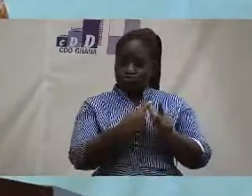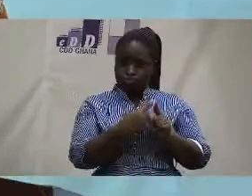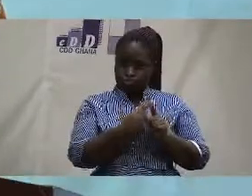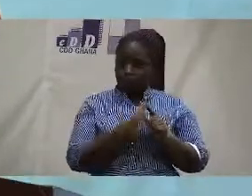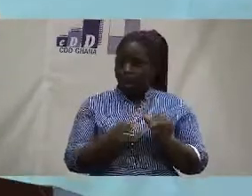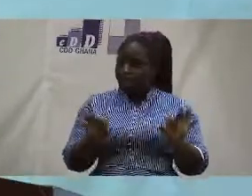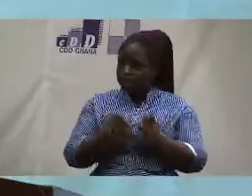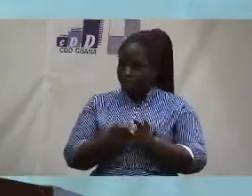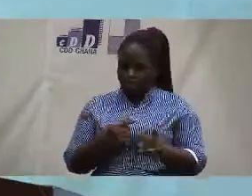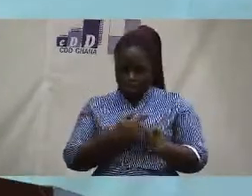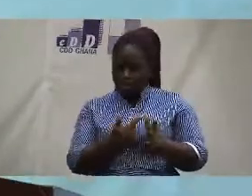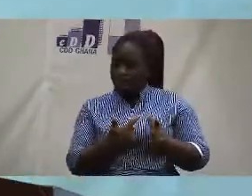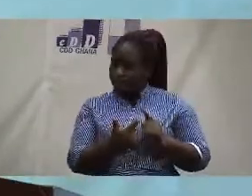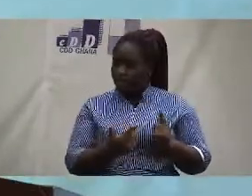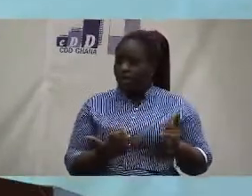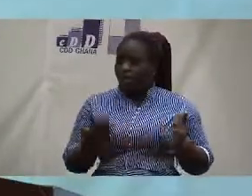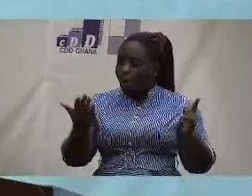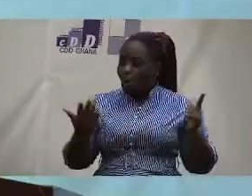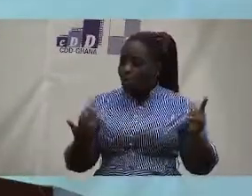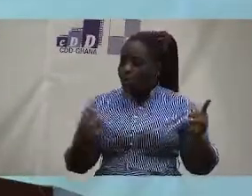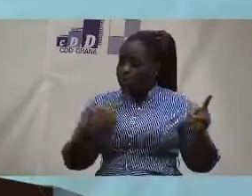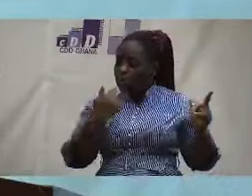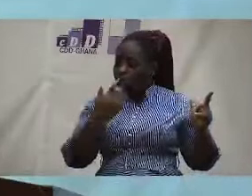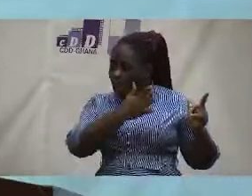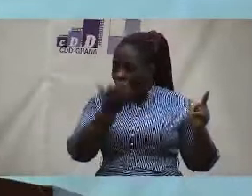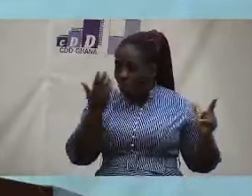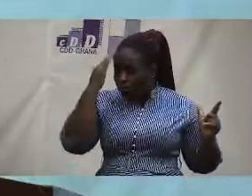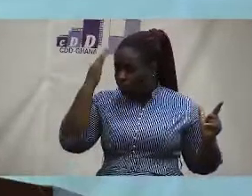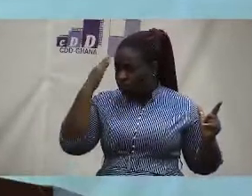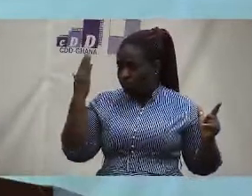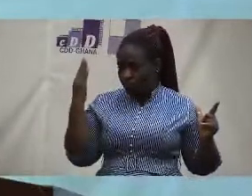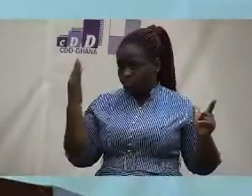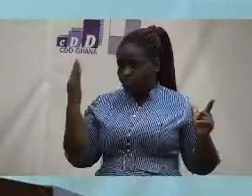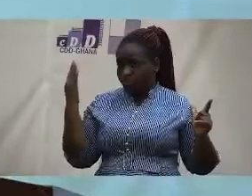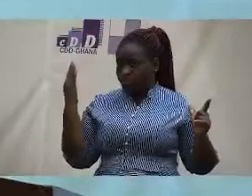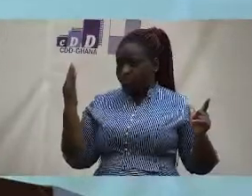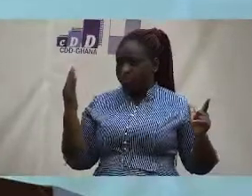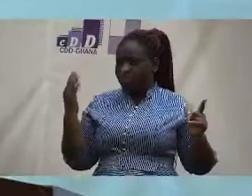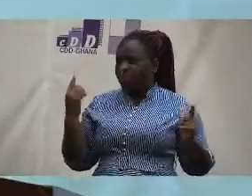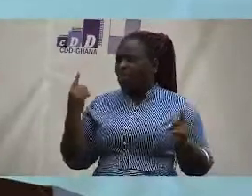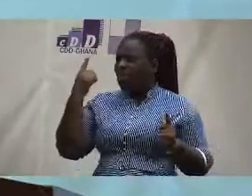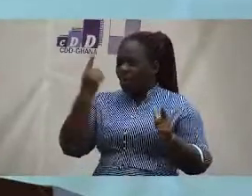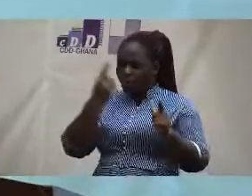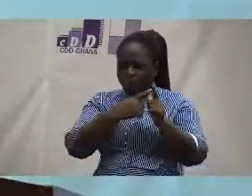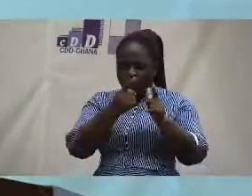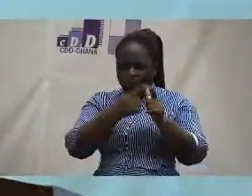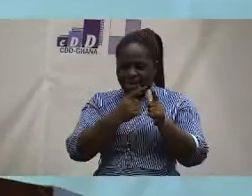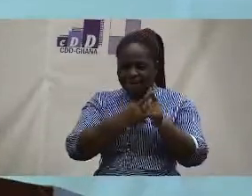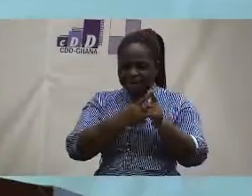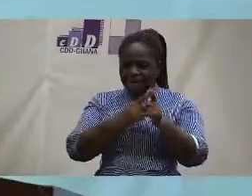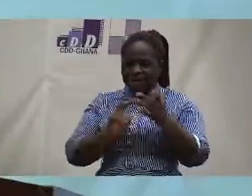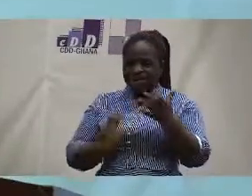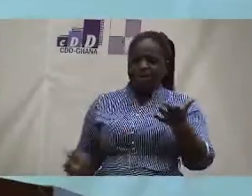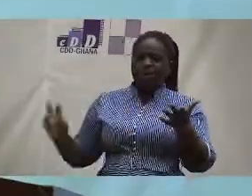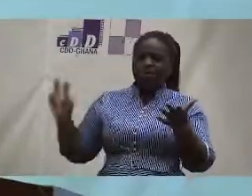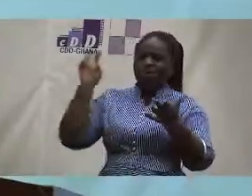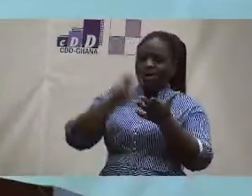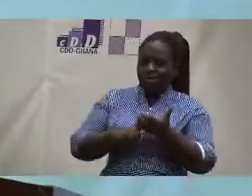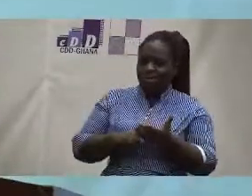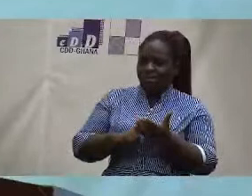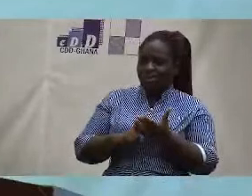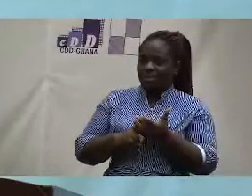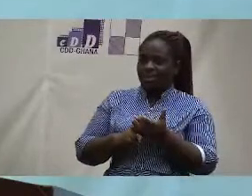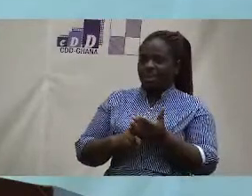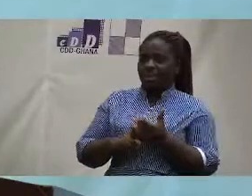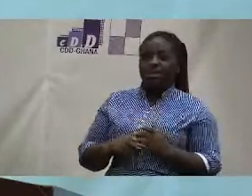key factors I want us to really take away here. One is the rising role of liberal actors